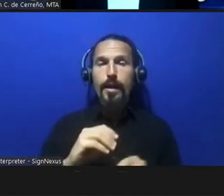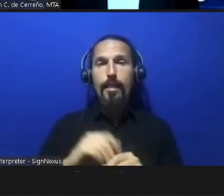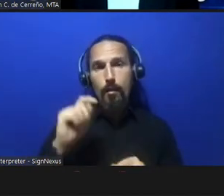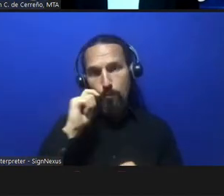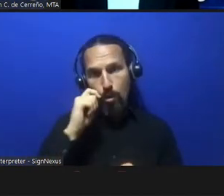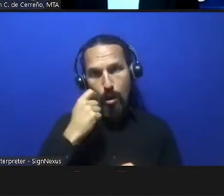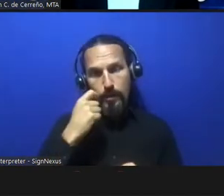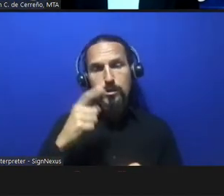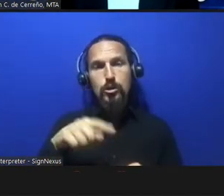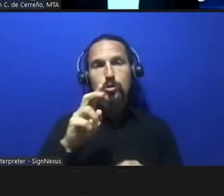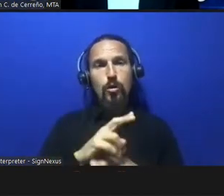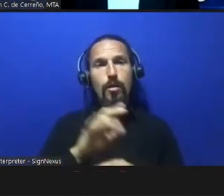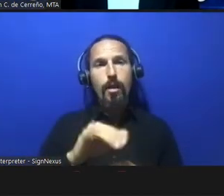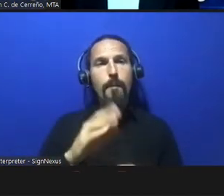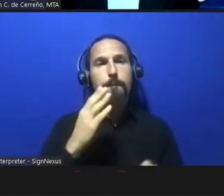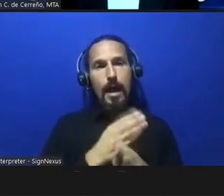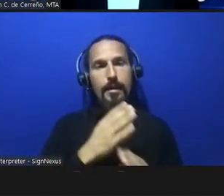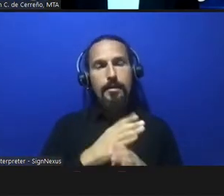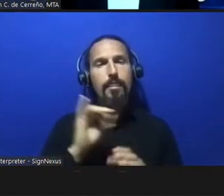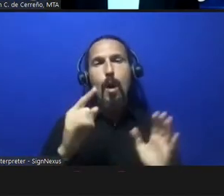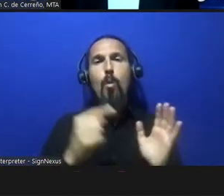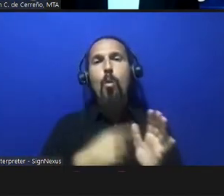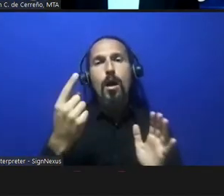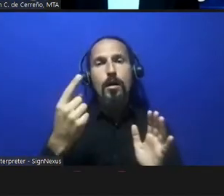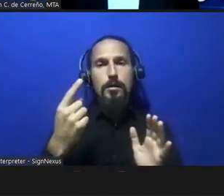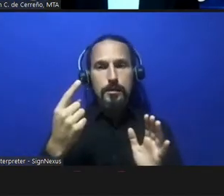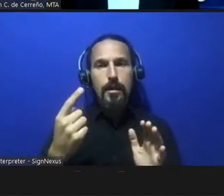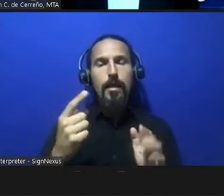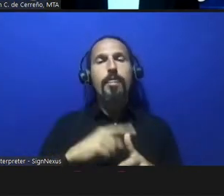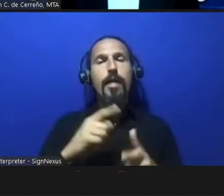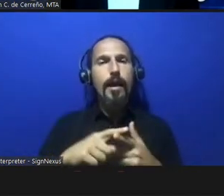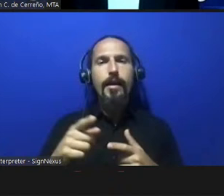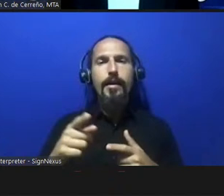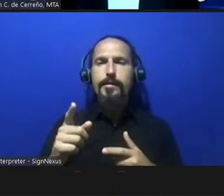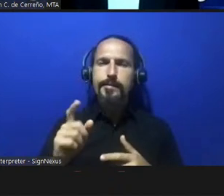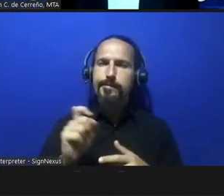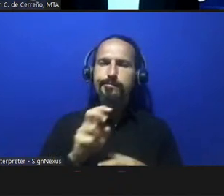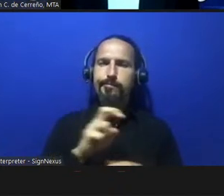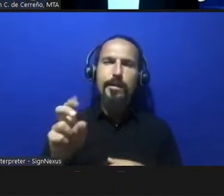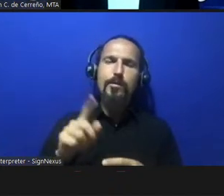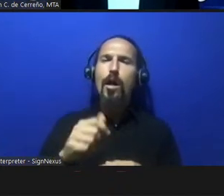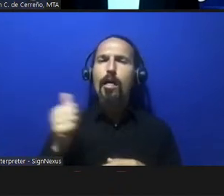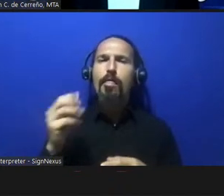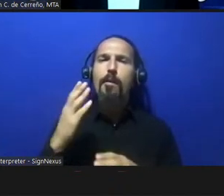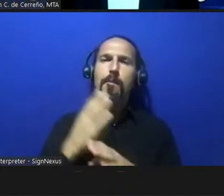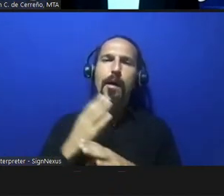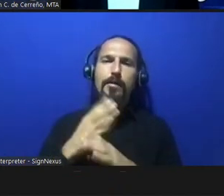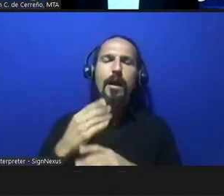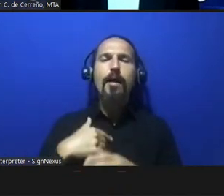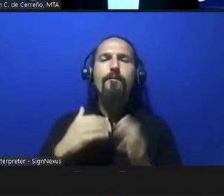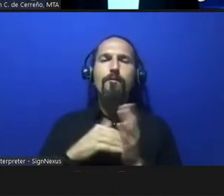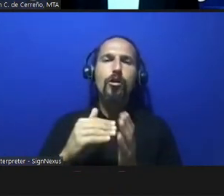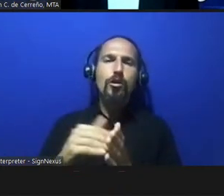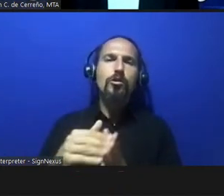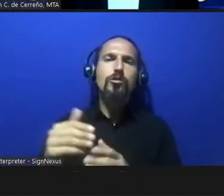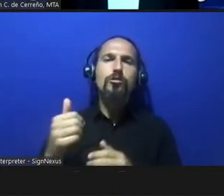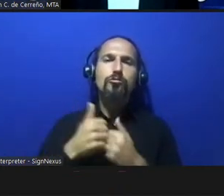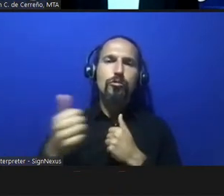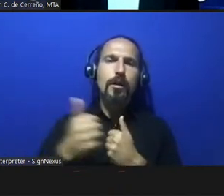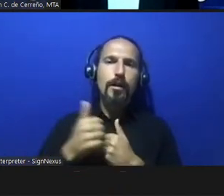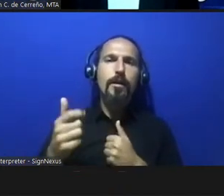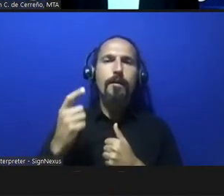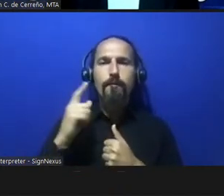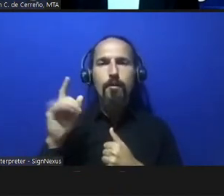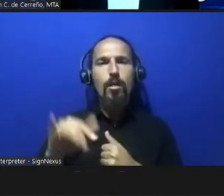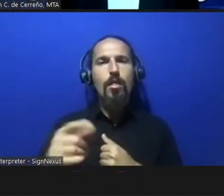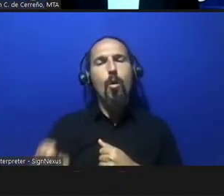utilizing the bus that one time yet they compared it to other buses that had frequent trips during that day to that